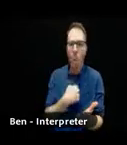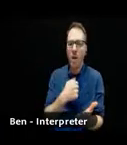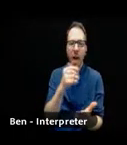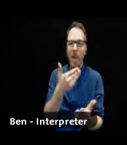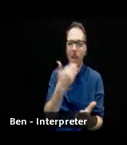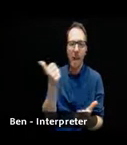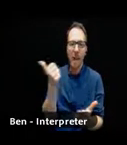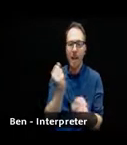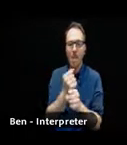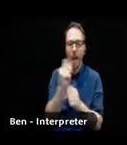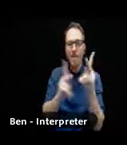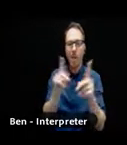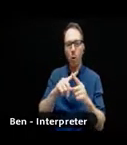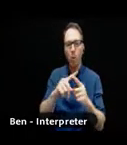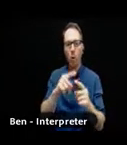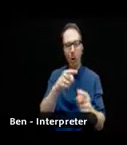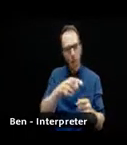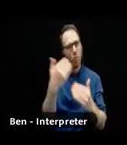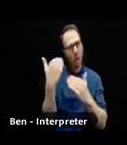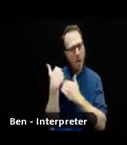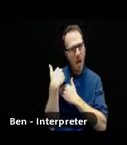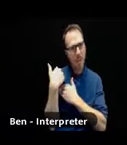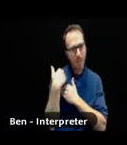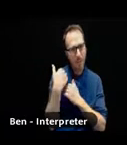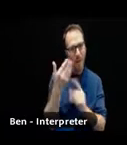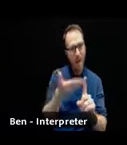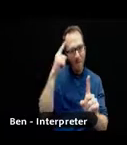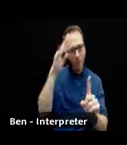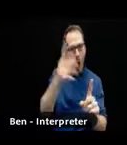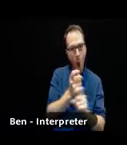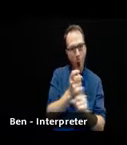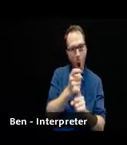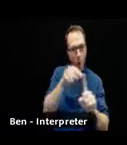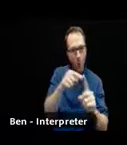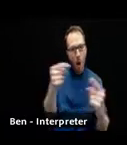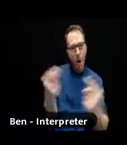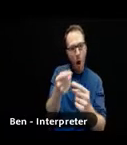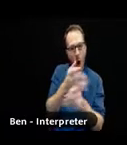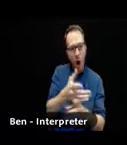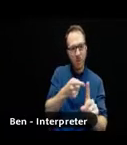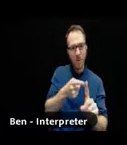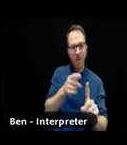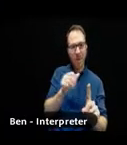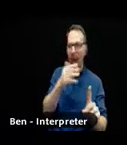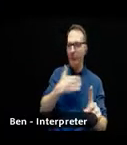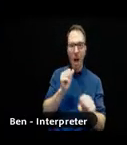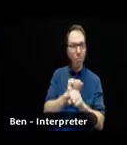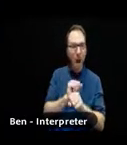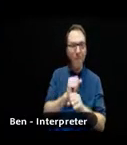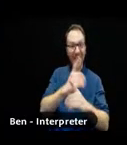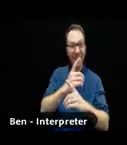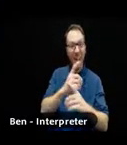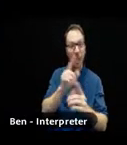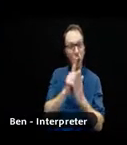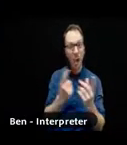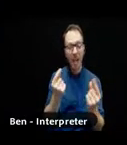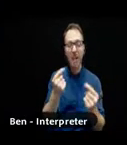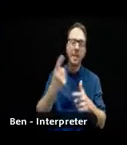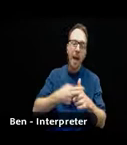getting people to take responsibility for the harms that they caused, right? That's not my job as a defense attorney. Sometimes it is,